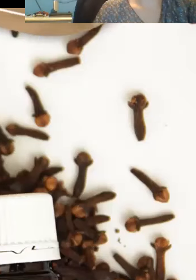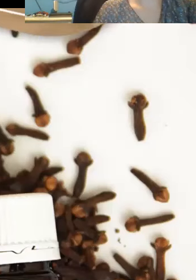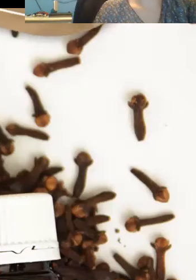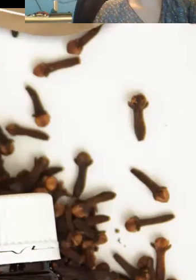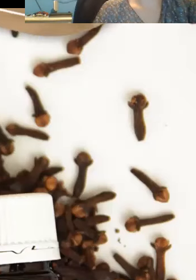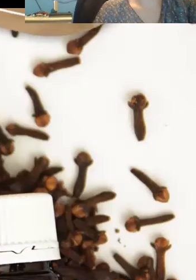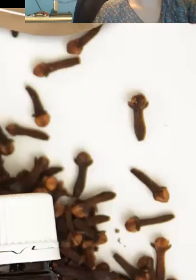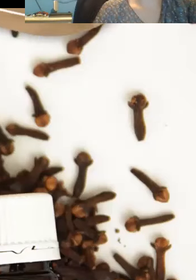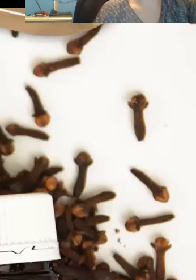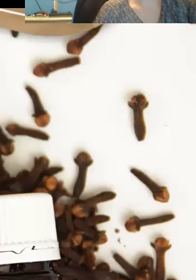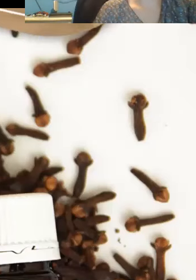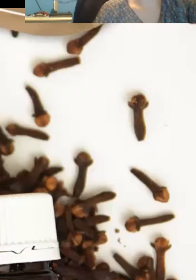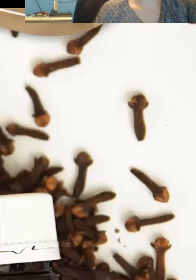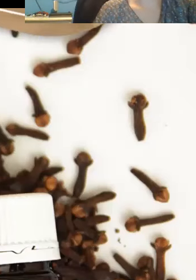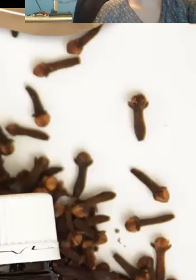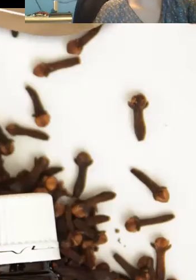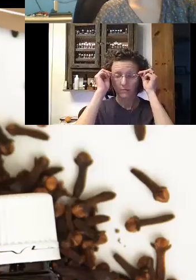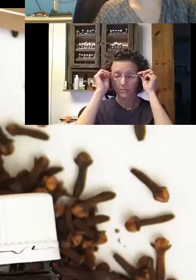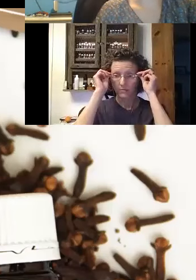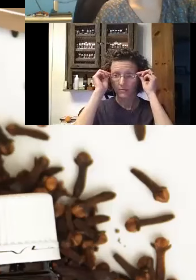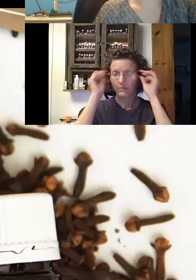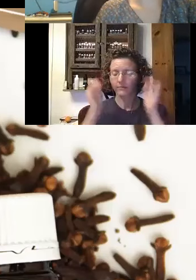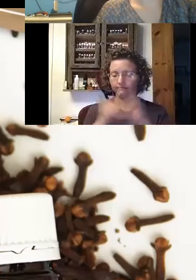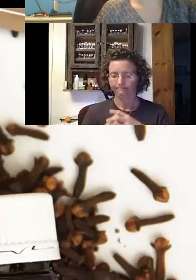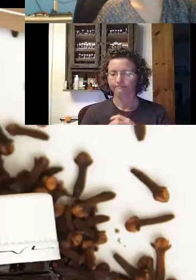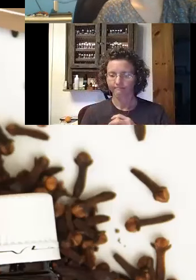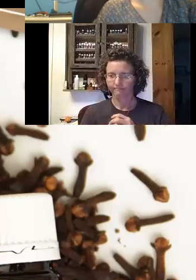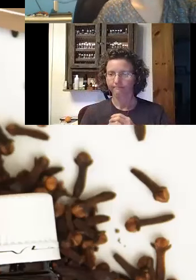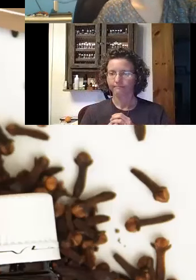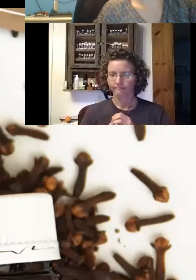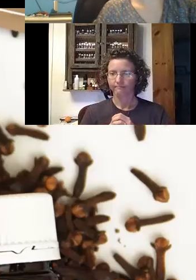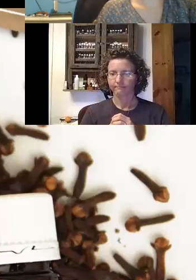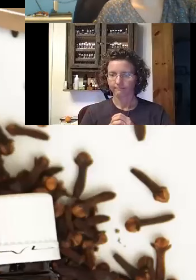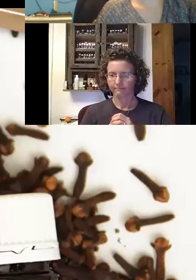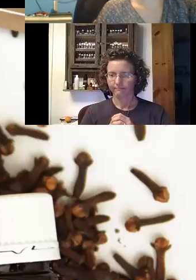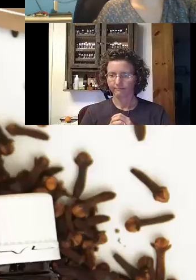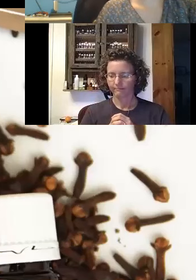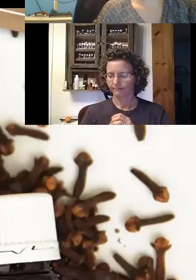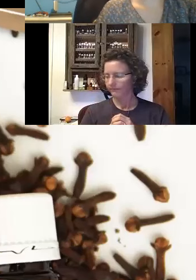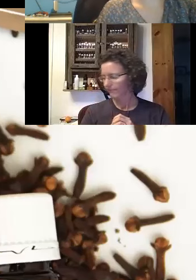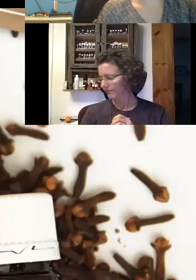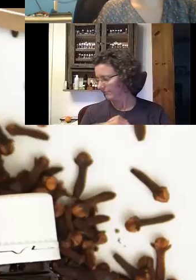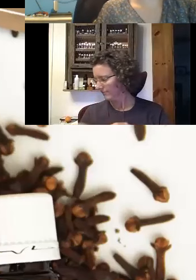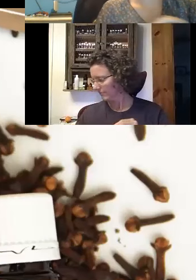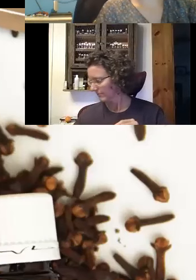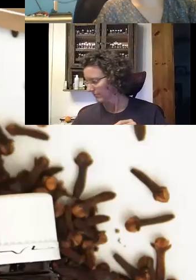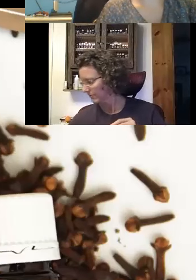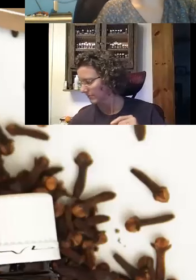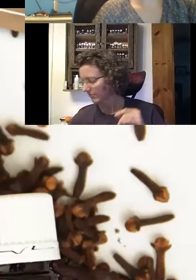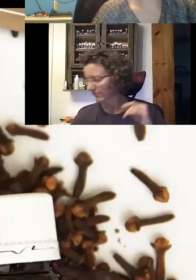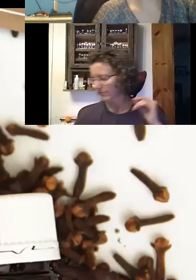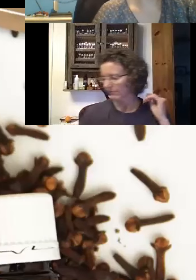It's just very warm and homey smelling. And like I said, we do have a whole